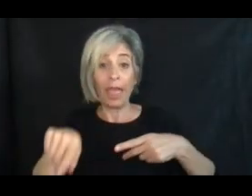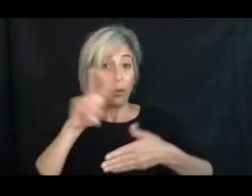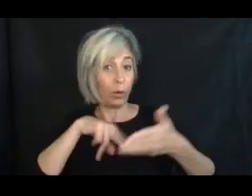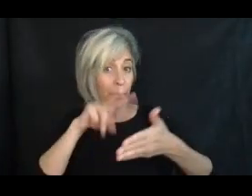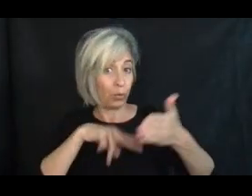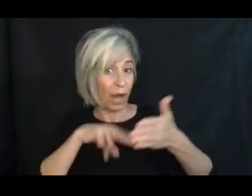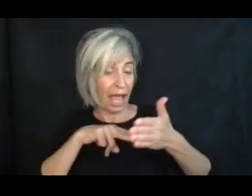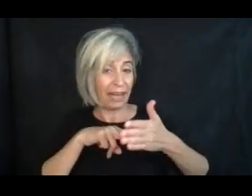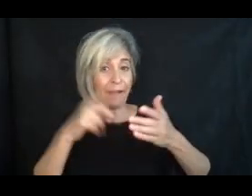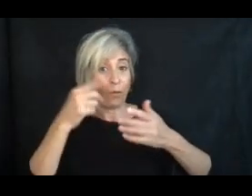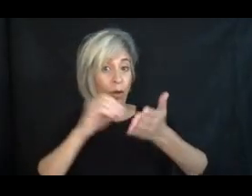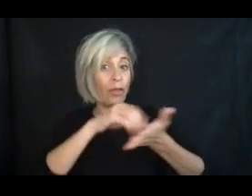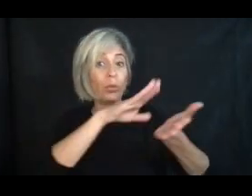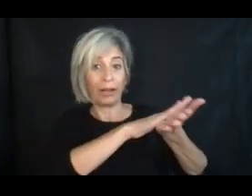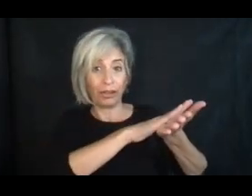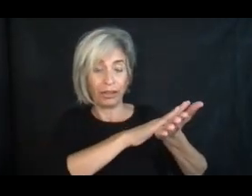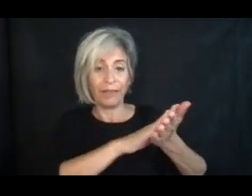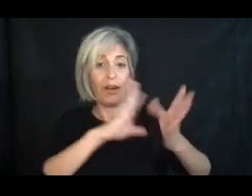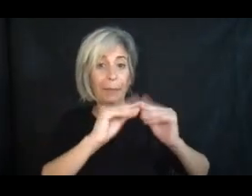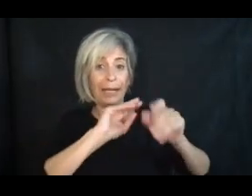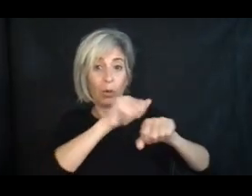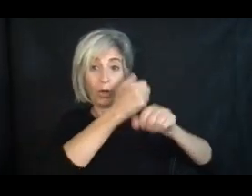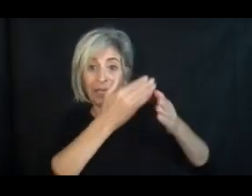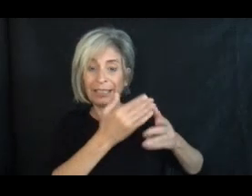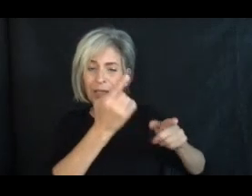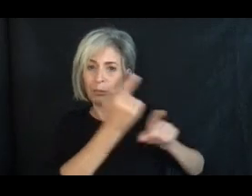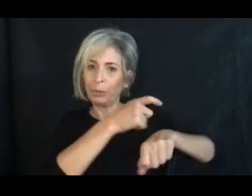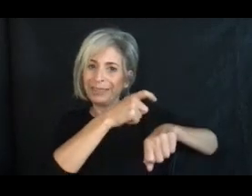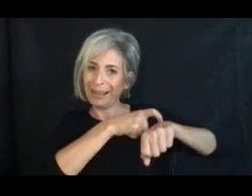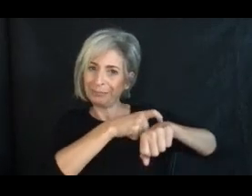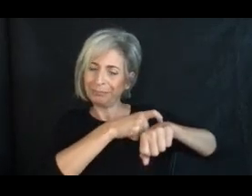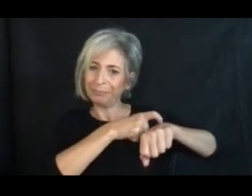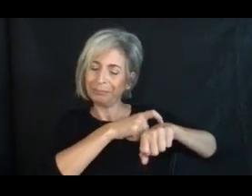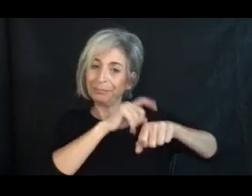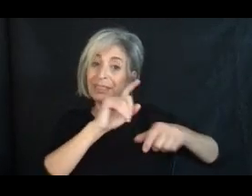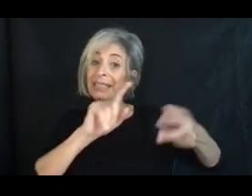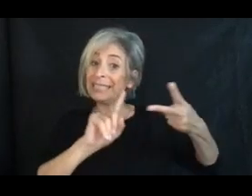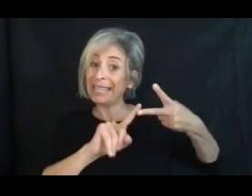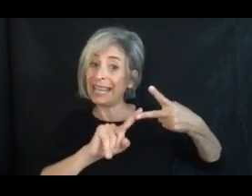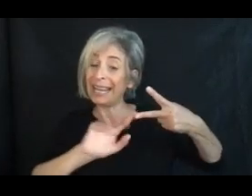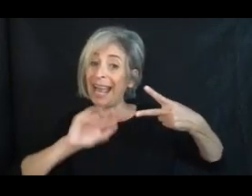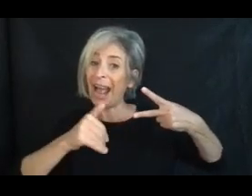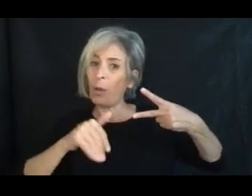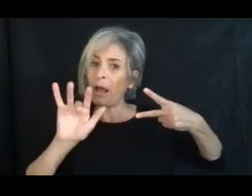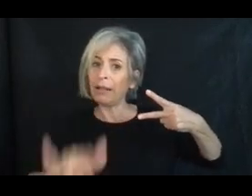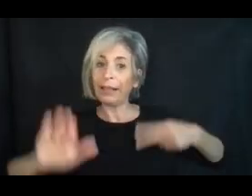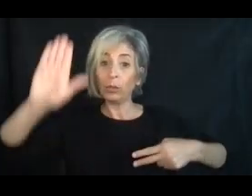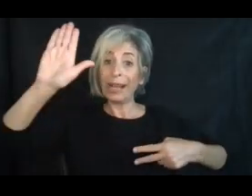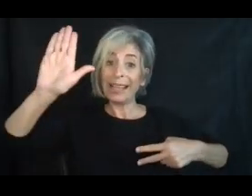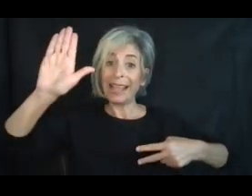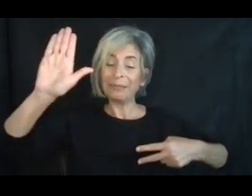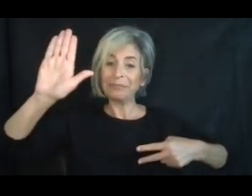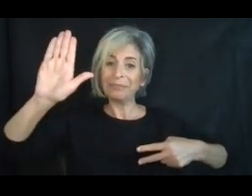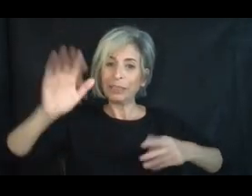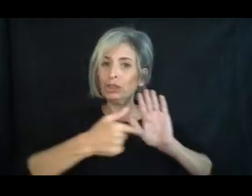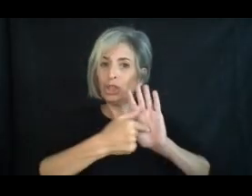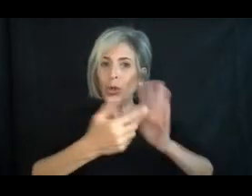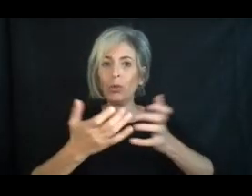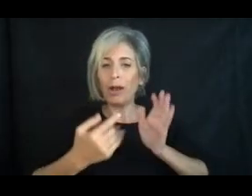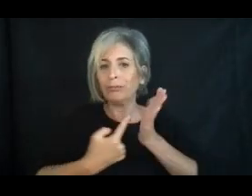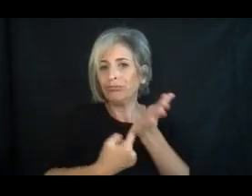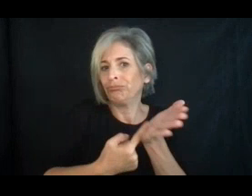read into the record by a meeting organizer at the appropriate time. The second way is by clicking on the raise hand icon indicating you wish to